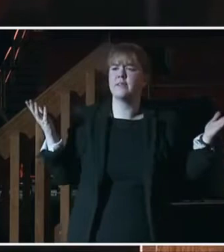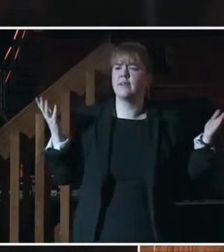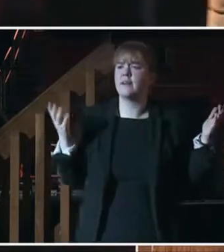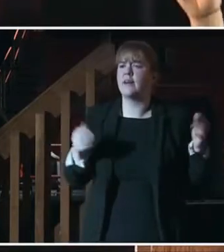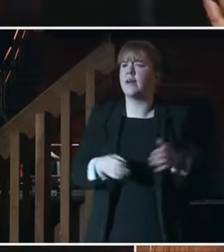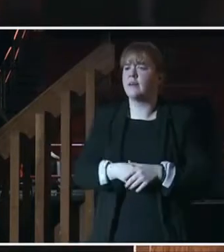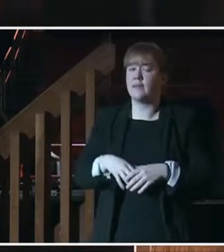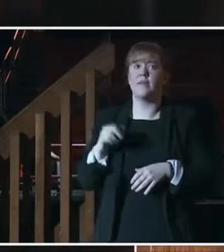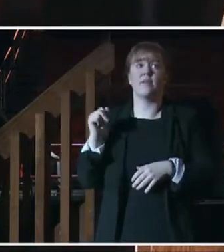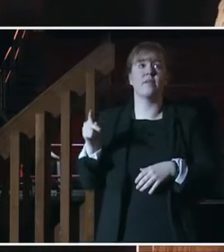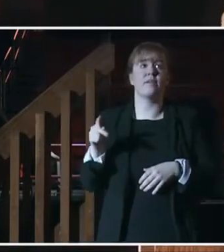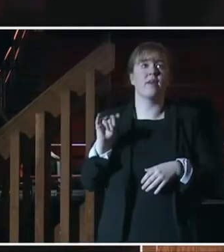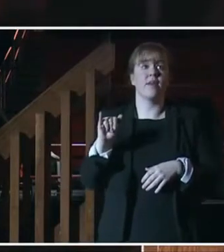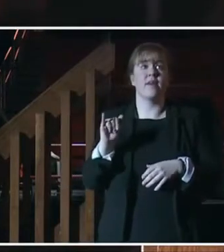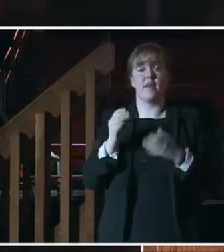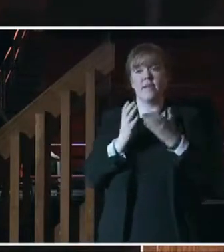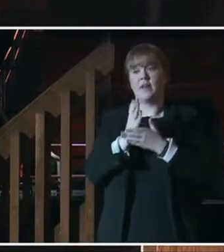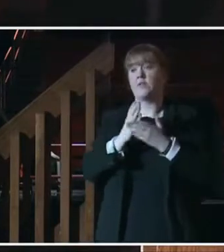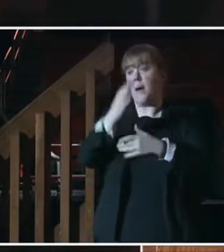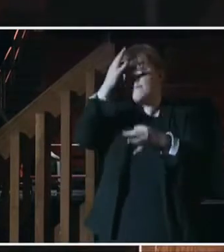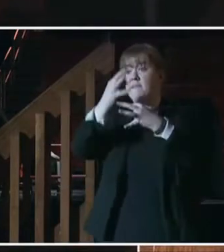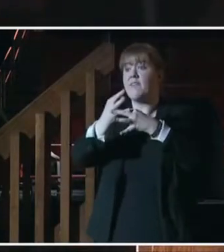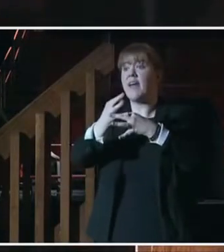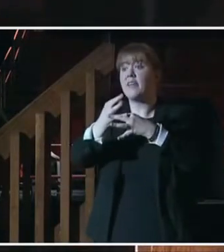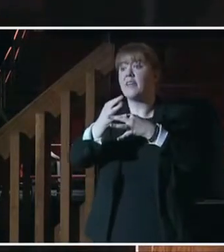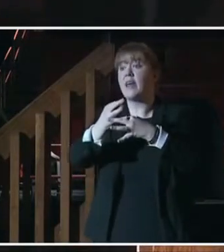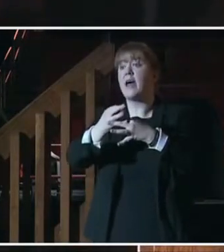And, okay, that's all right. By faith.